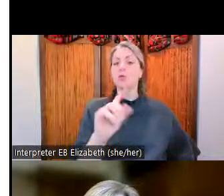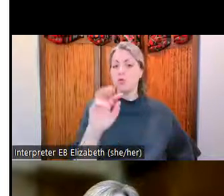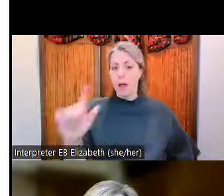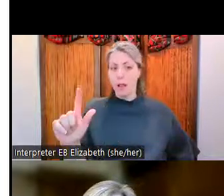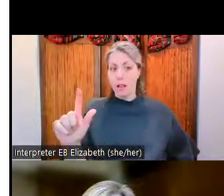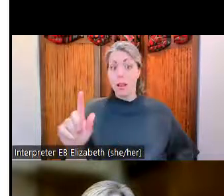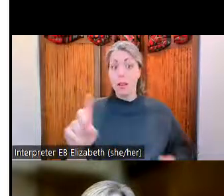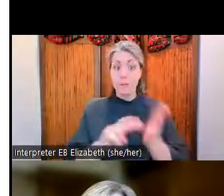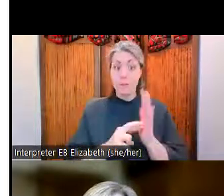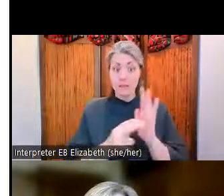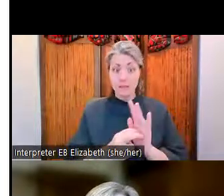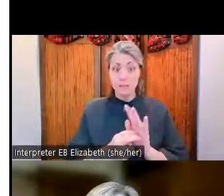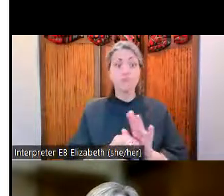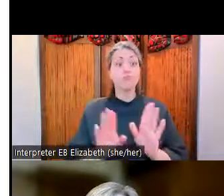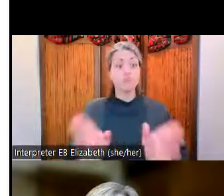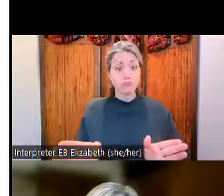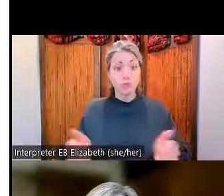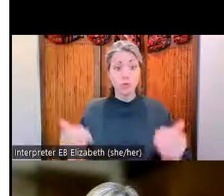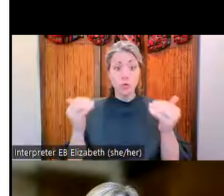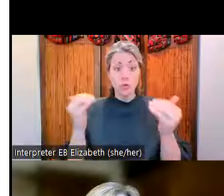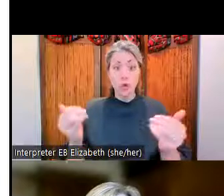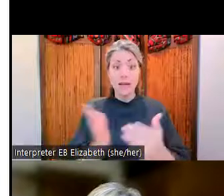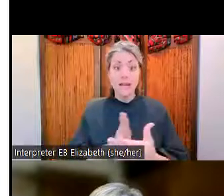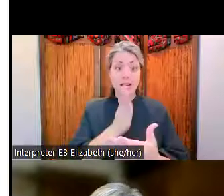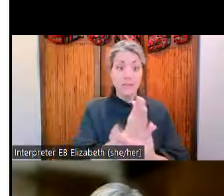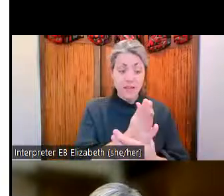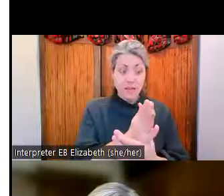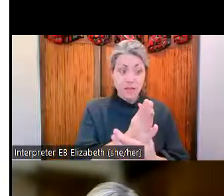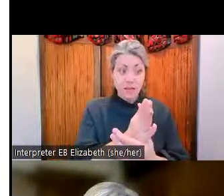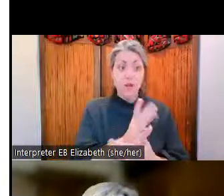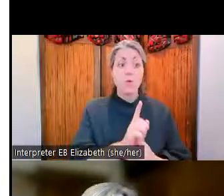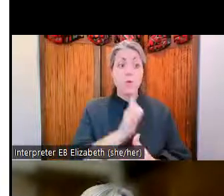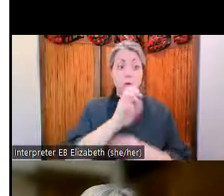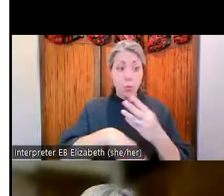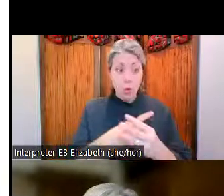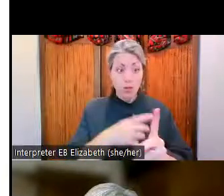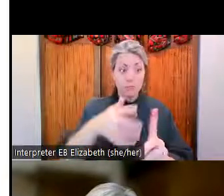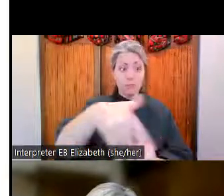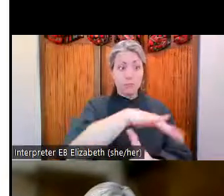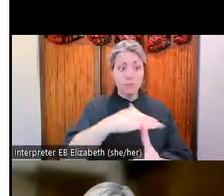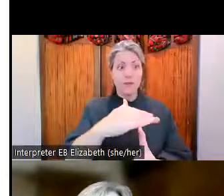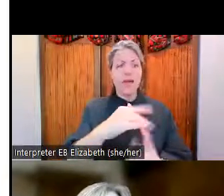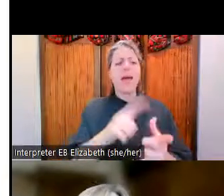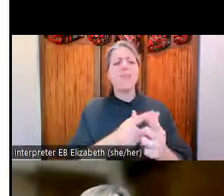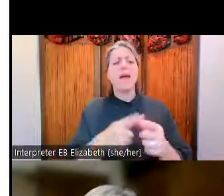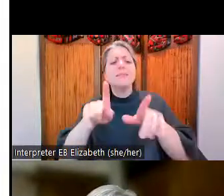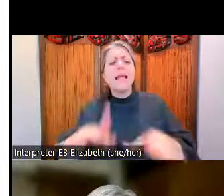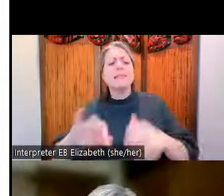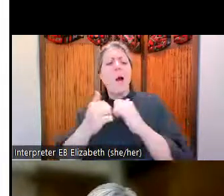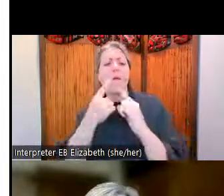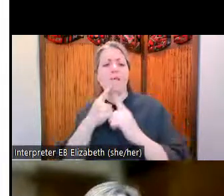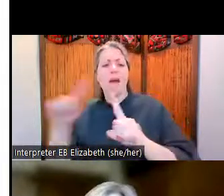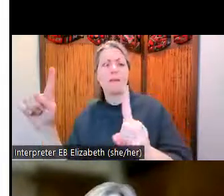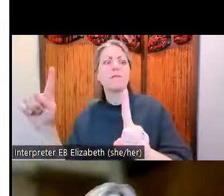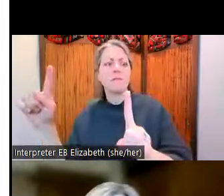you test the effectiveness of an intervention in real world settings with real world typical patients